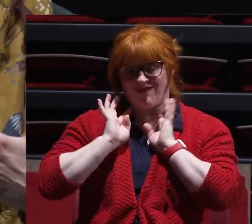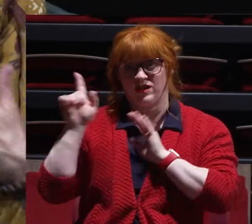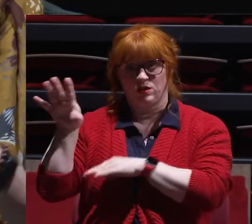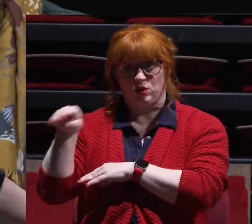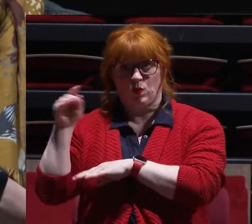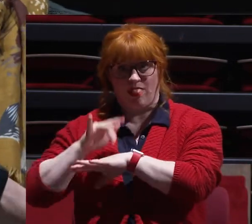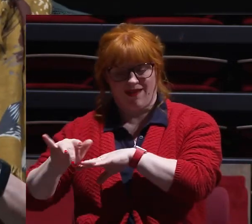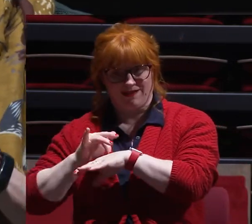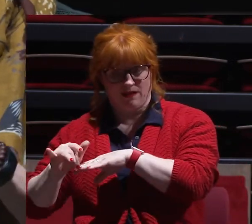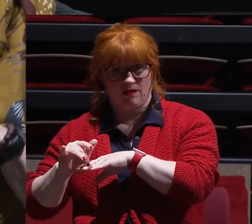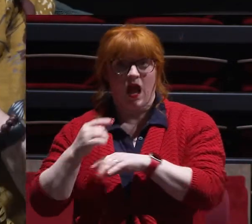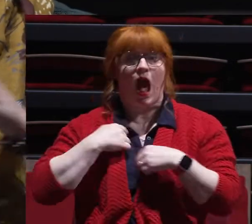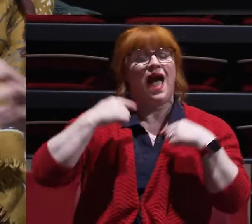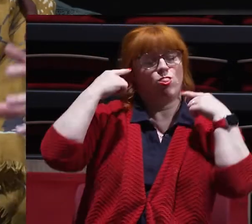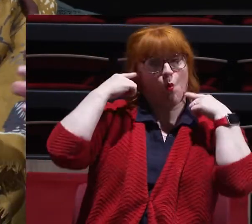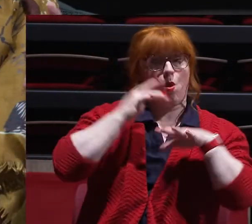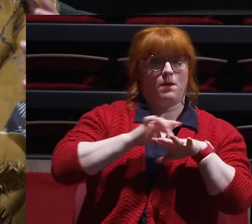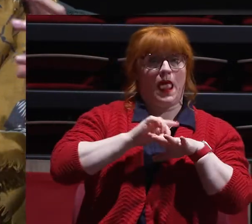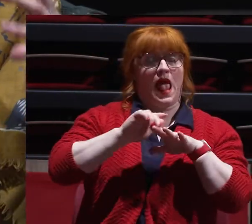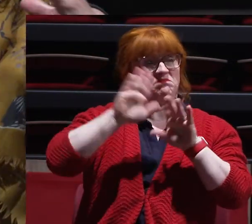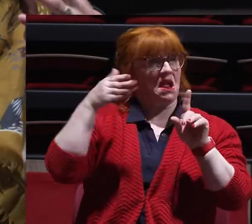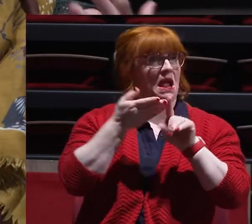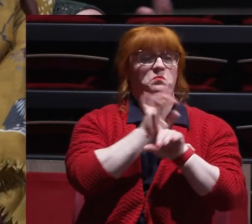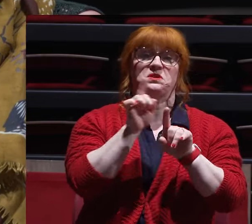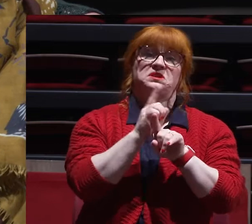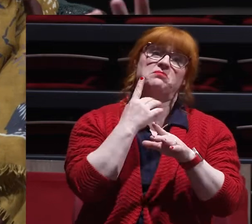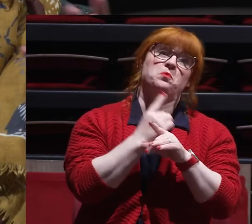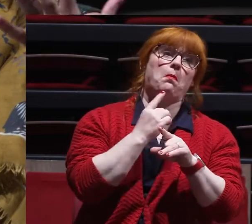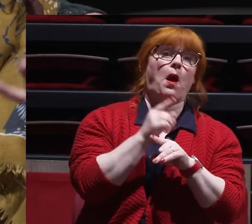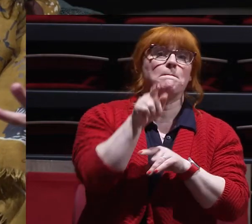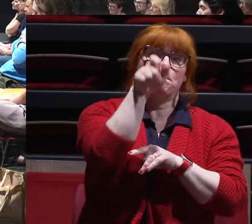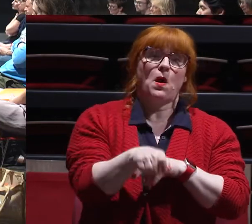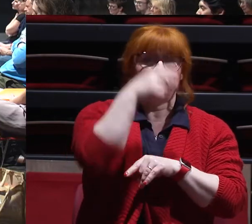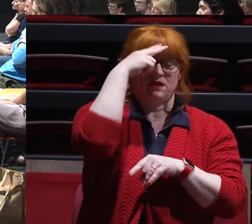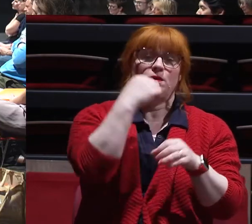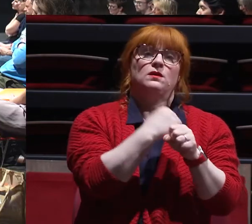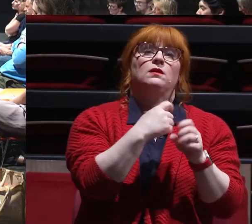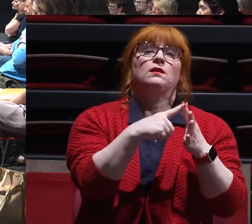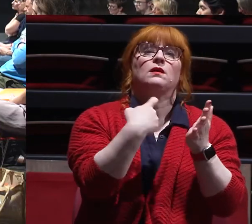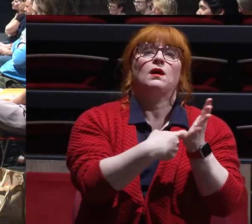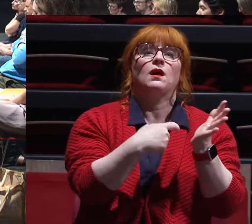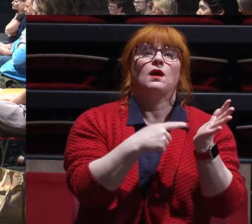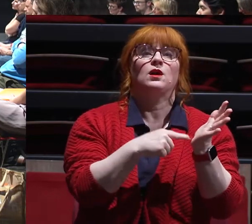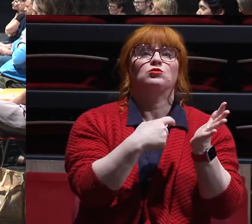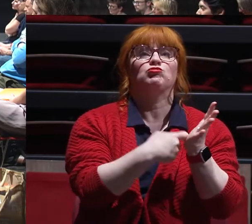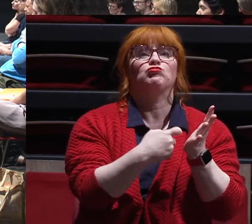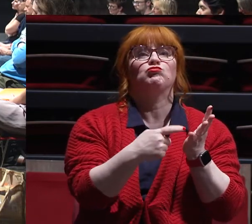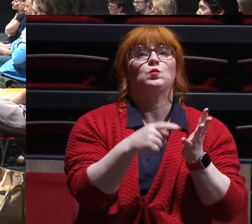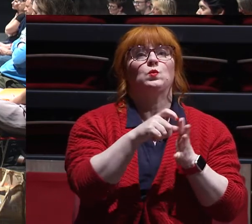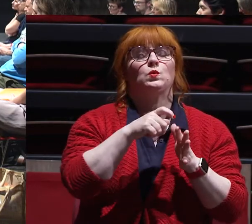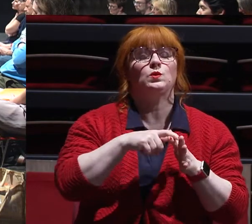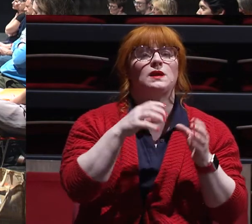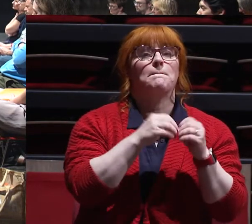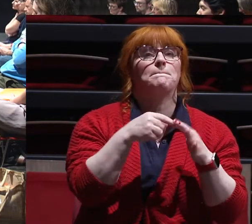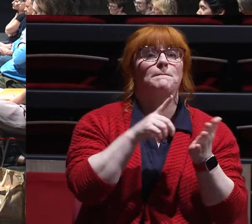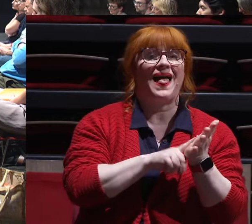Swan, that started life as, I thought it was a play about Gertrude Bell, who was an aristocrat,